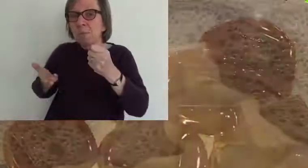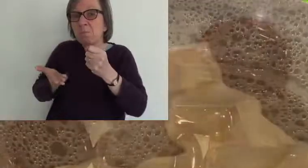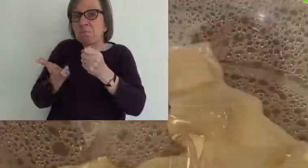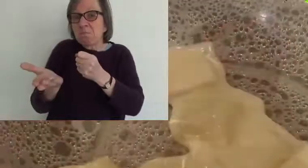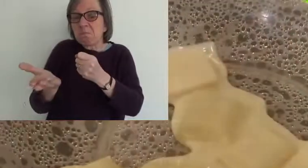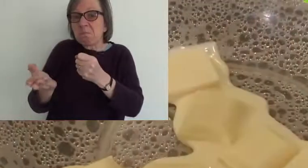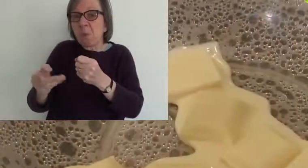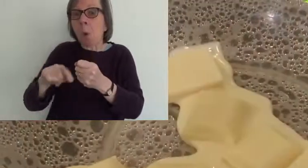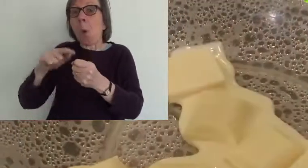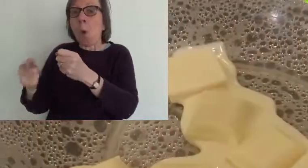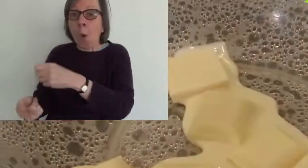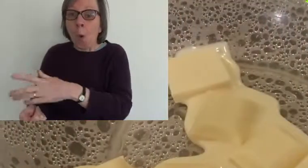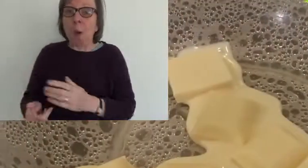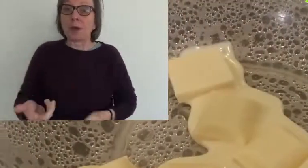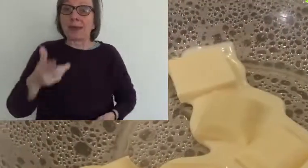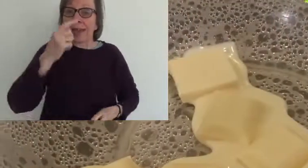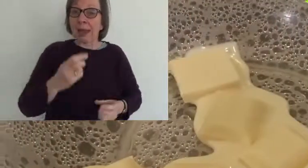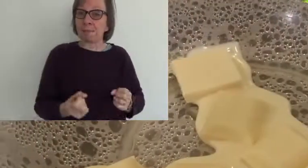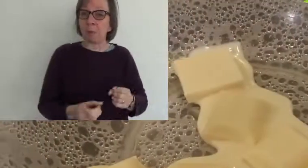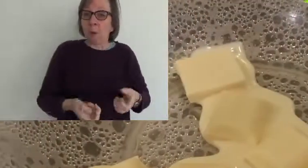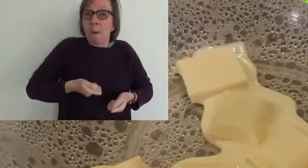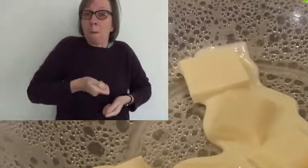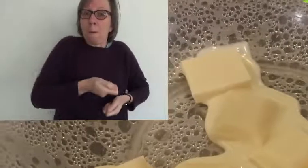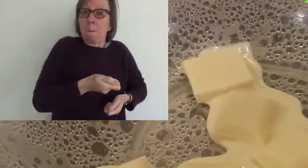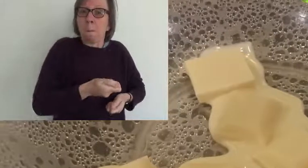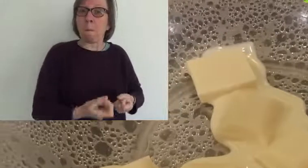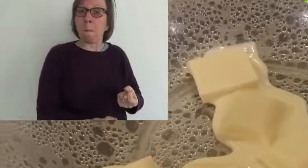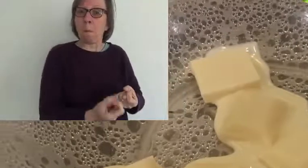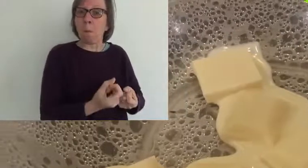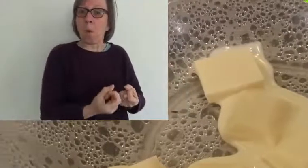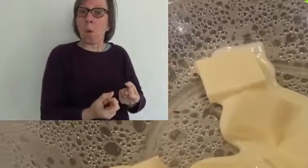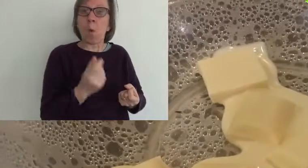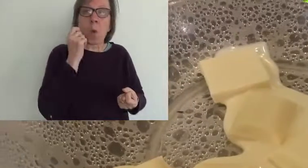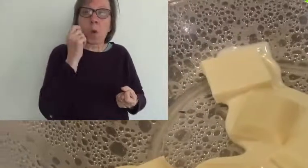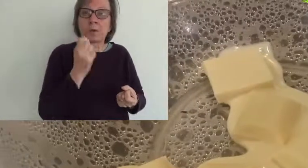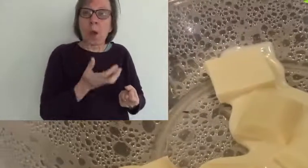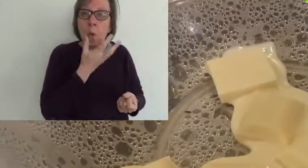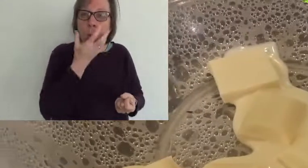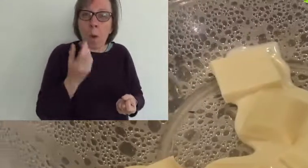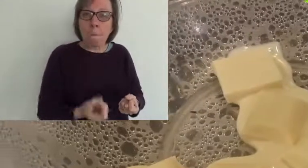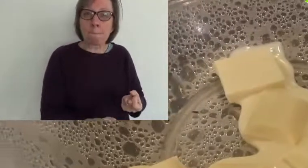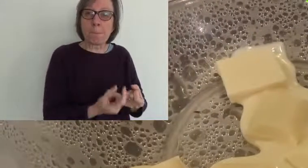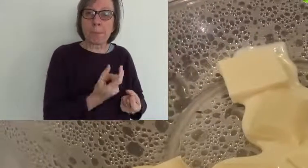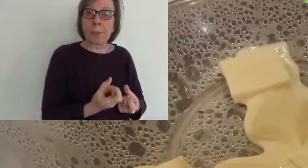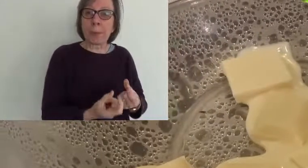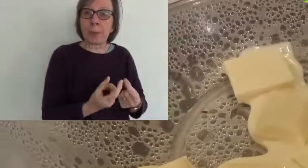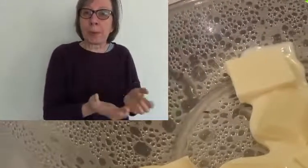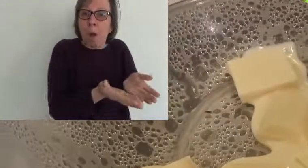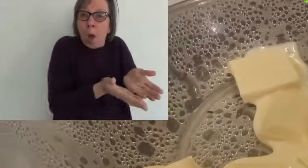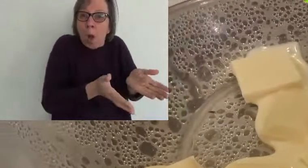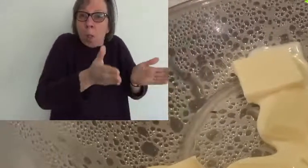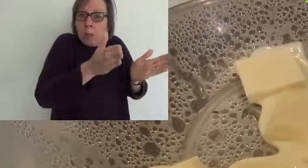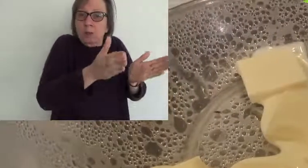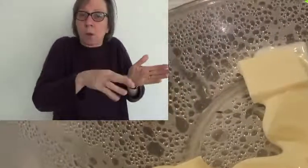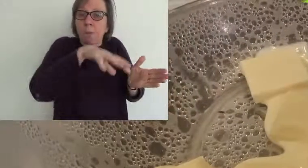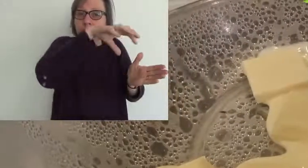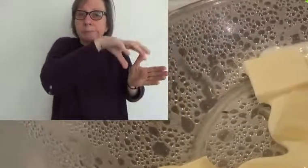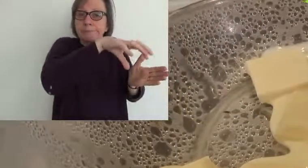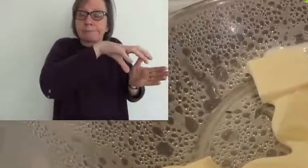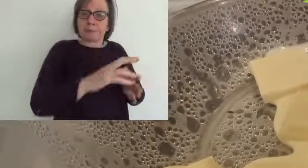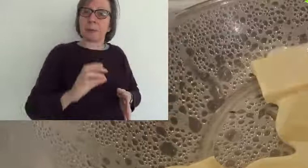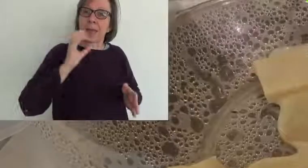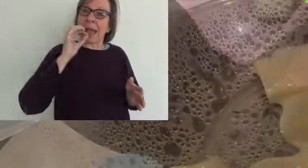to, or you can melt it above a pan of boiling water, but make sure that a grown-up helps you.